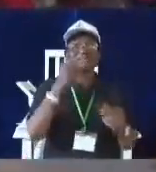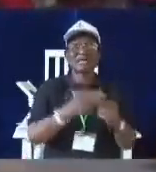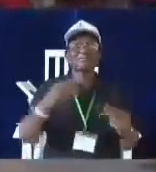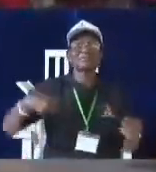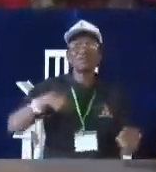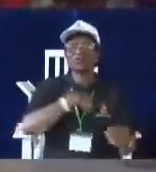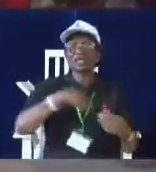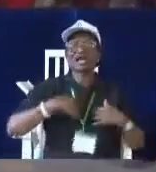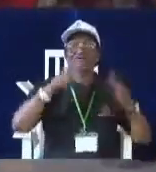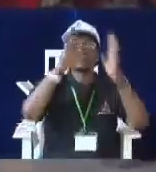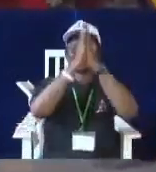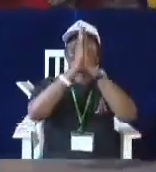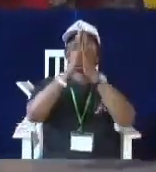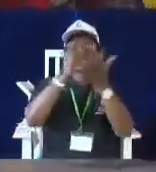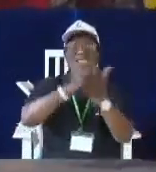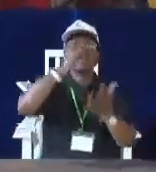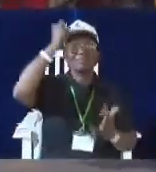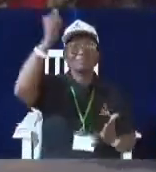have prayed.